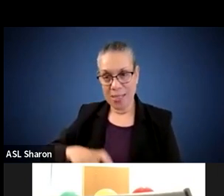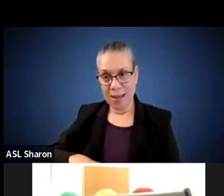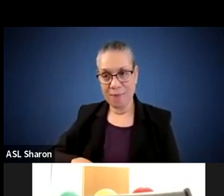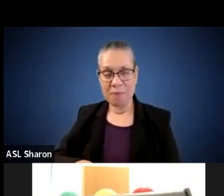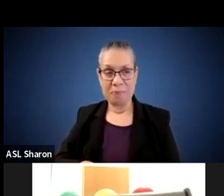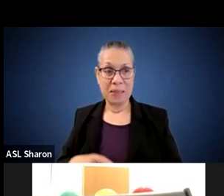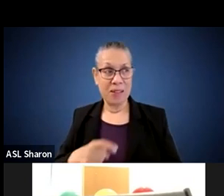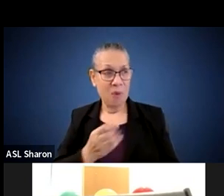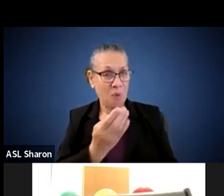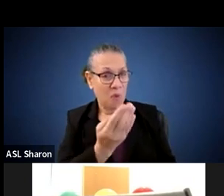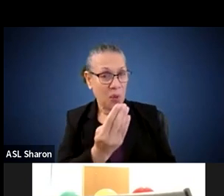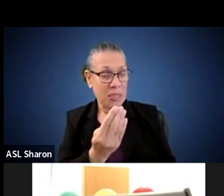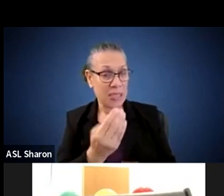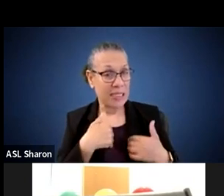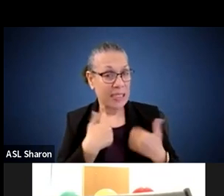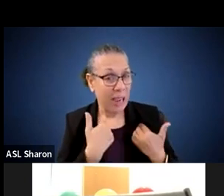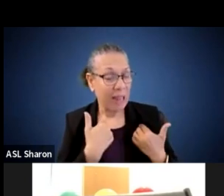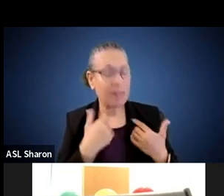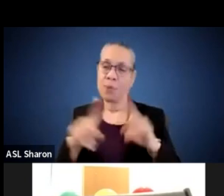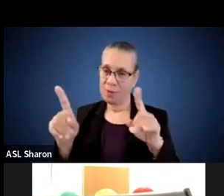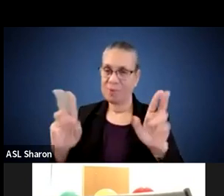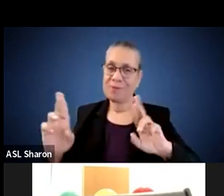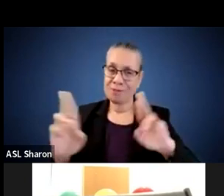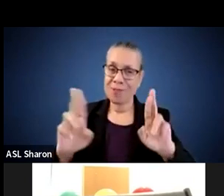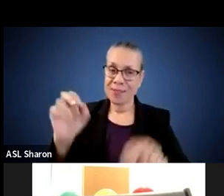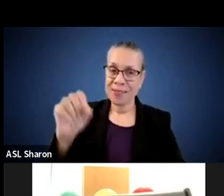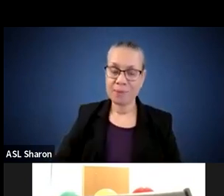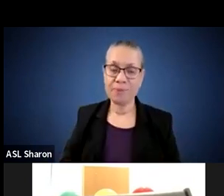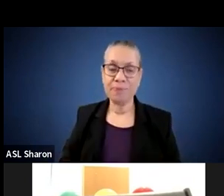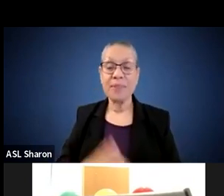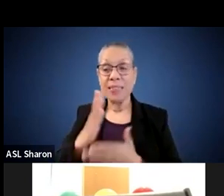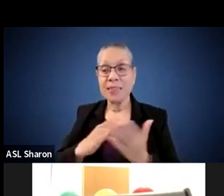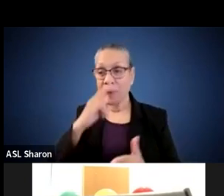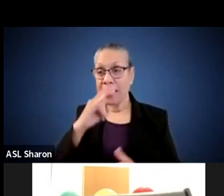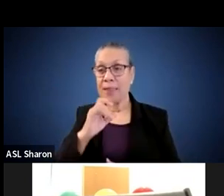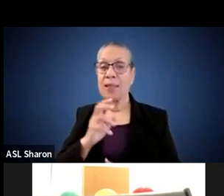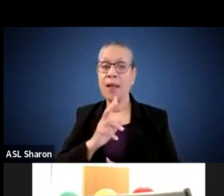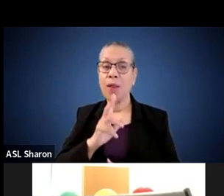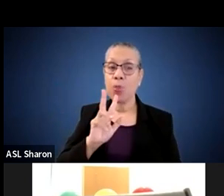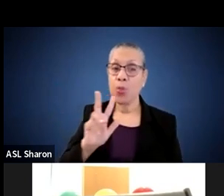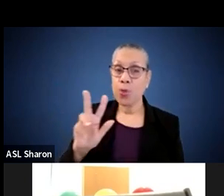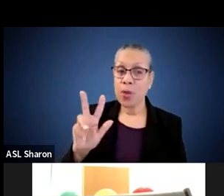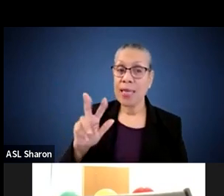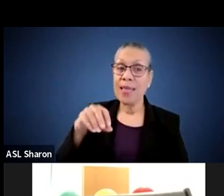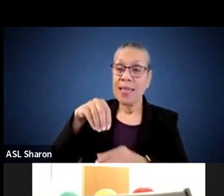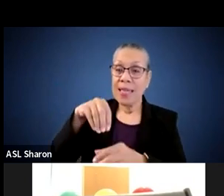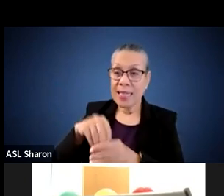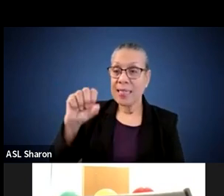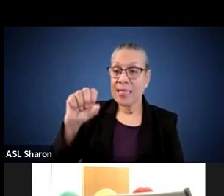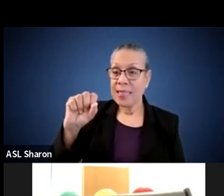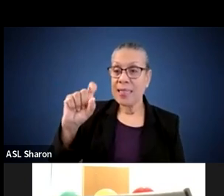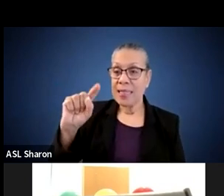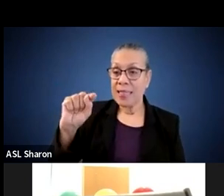seems so young but they're ready and um we had children as young as three in the stem program that I mentioned